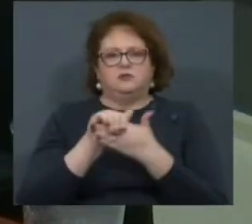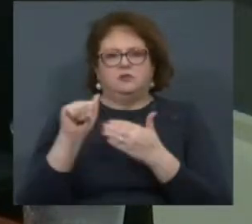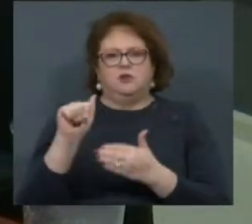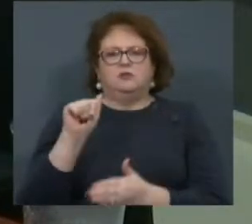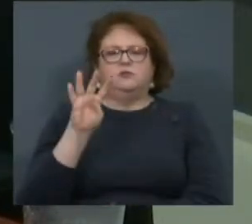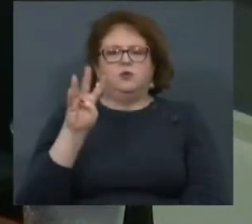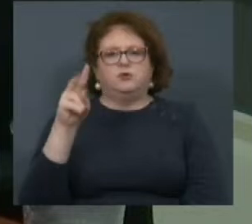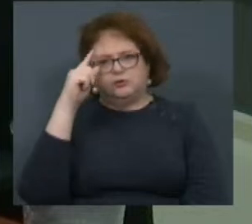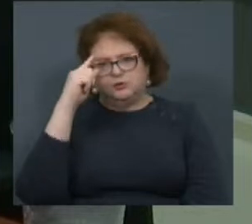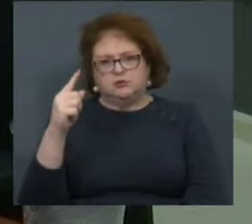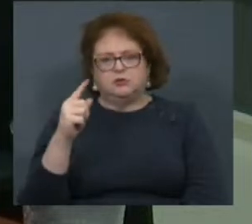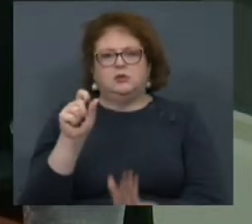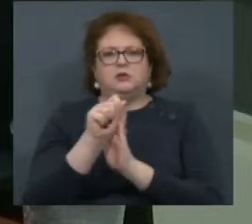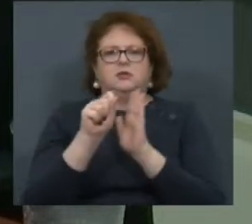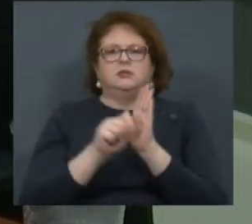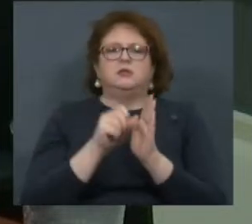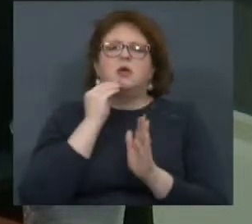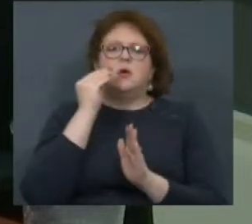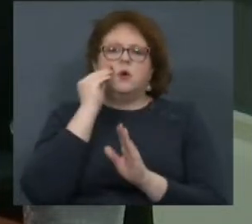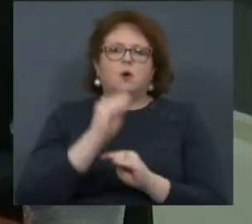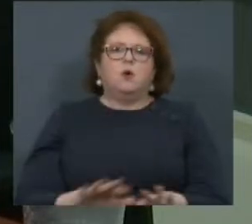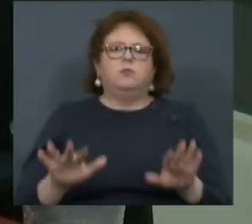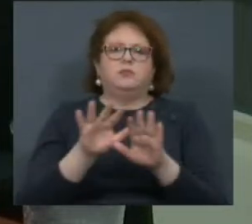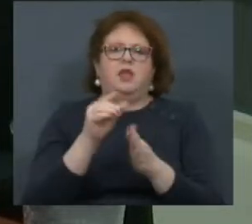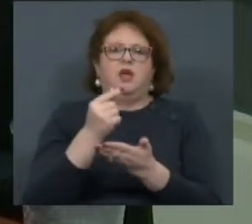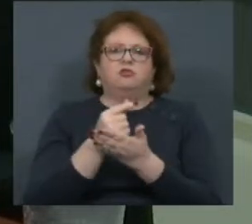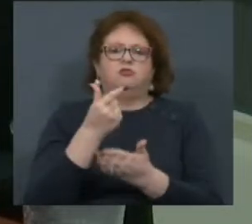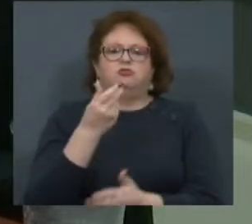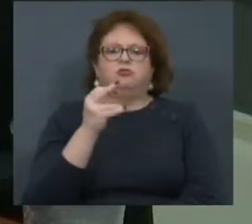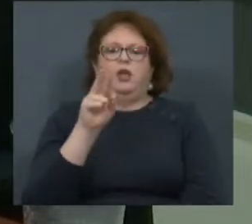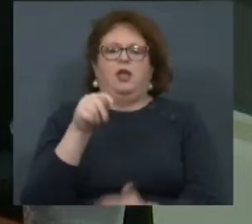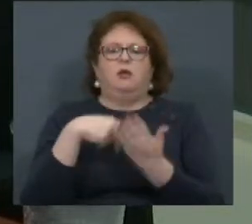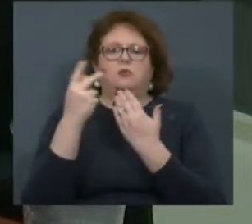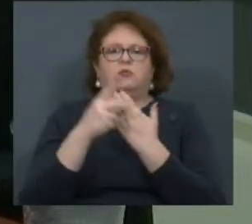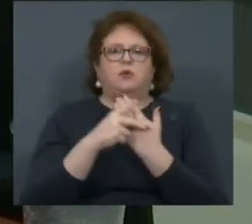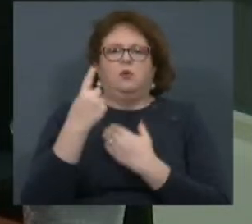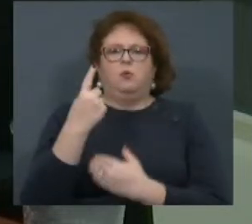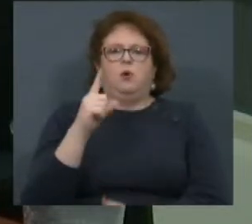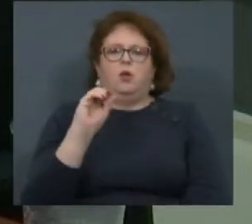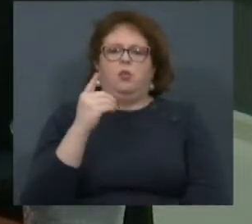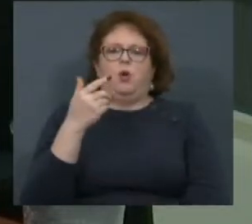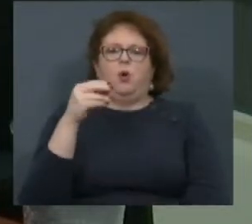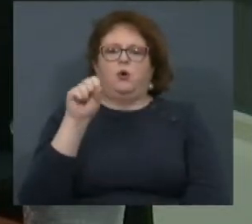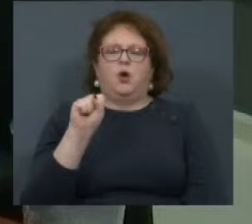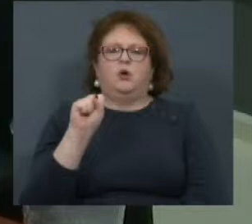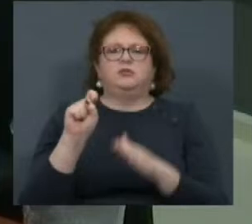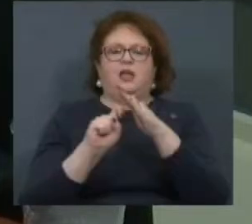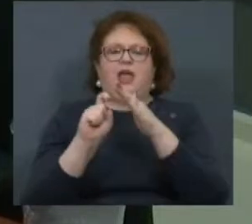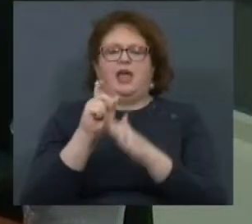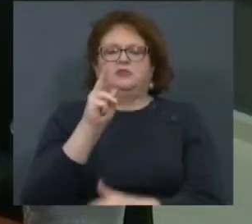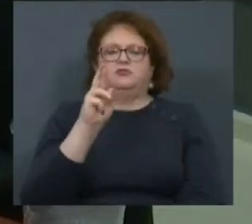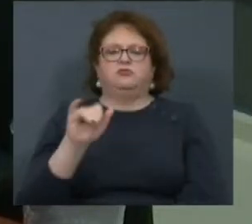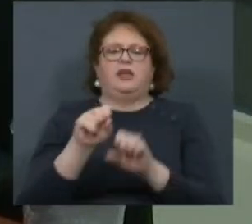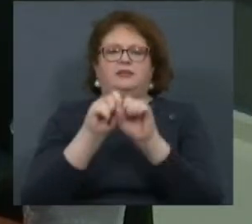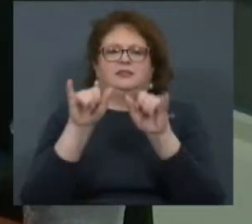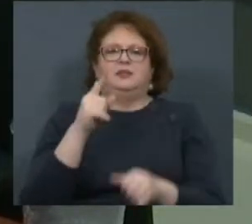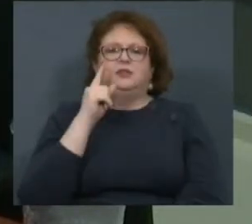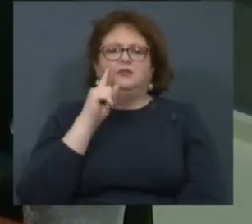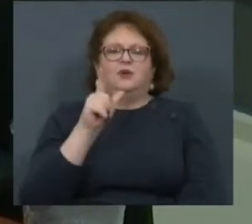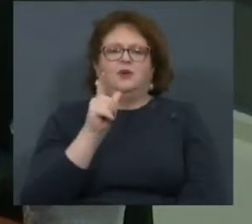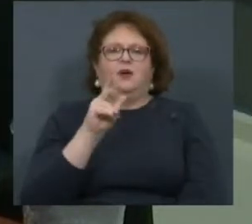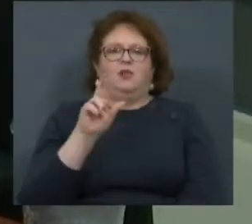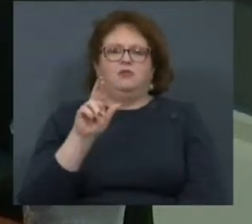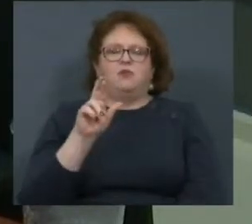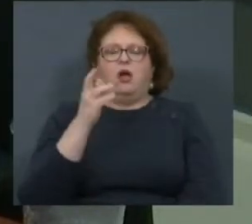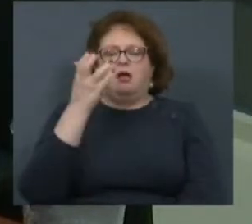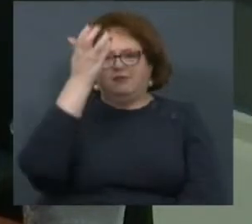$62,356.22 funded by the State Homeland Security Grant Program for the purchase of one Logos Stenos X-ray system for the Little Rock Fire Department